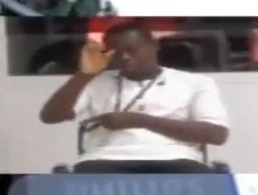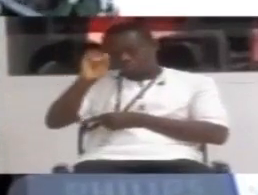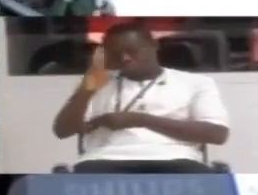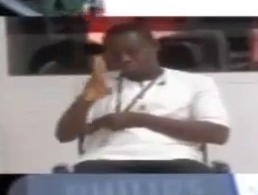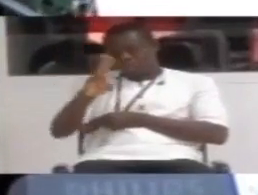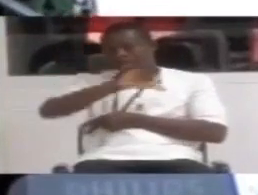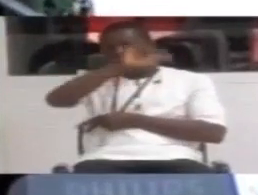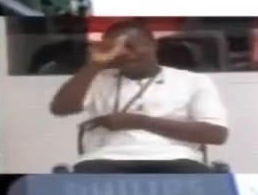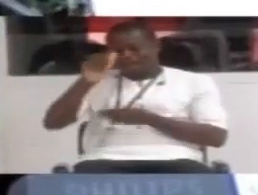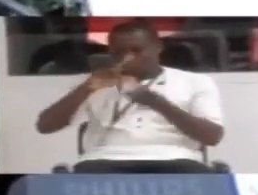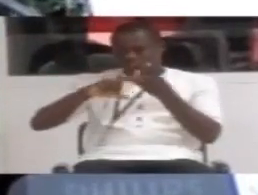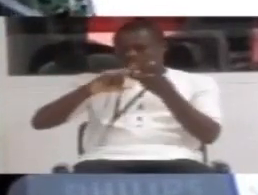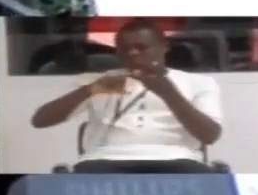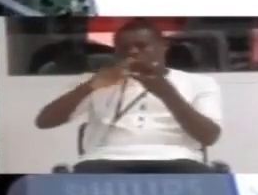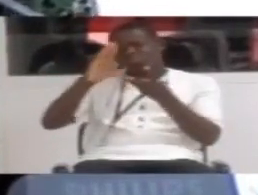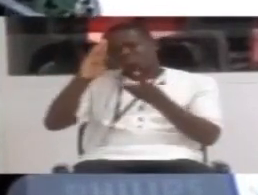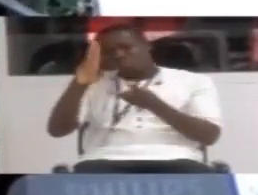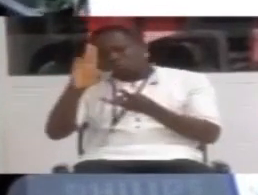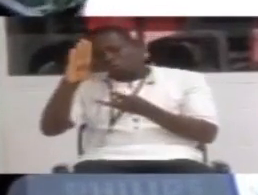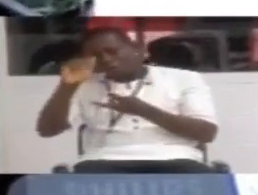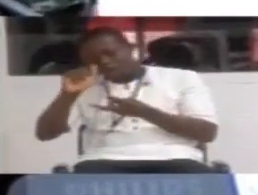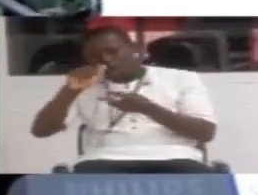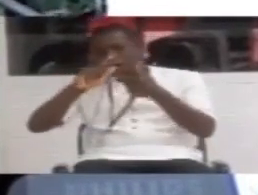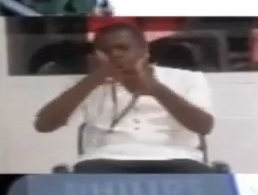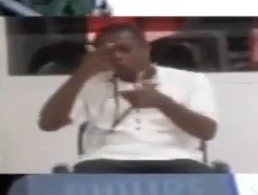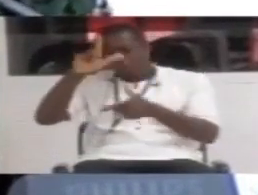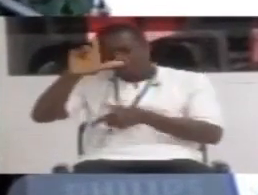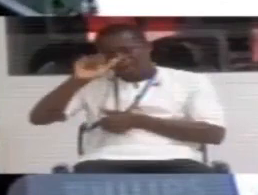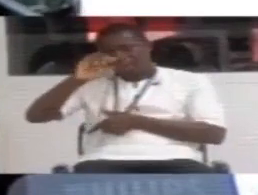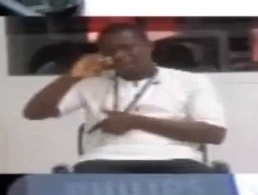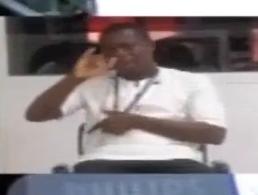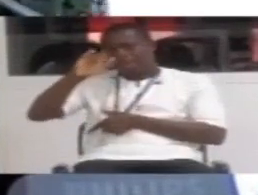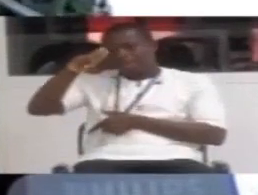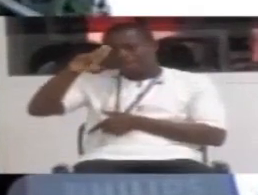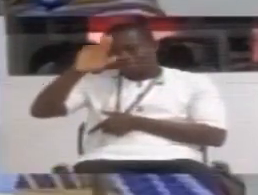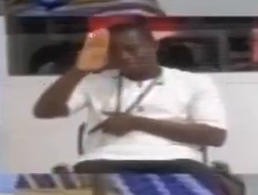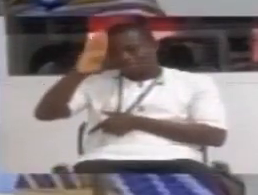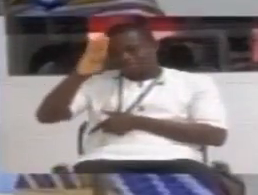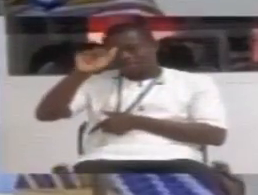Buba Badji. Buba or Lamine Badji, something of that. Buba, Buba Badji. Buba Badji.